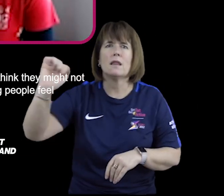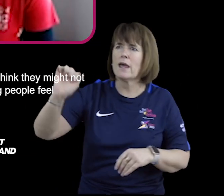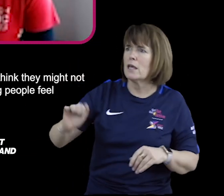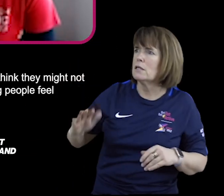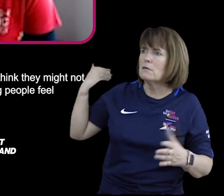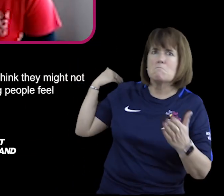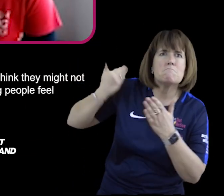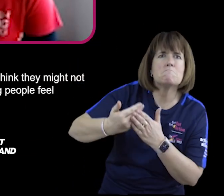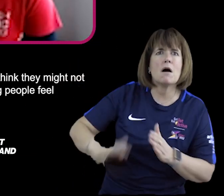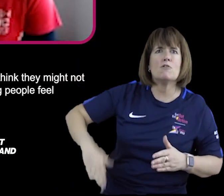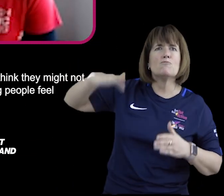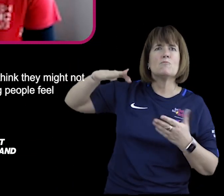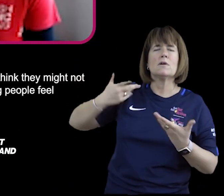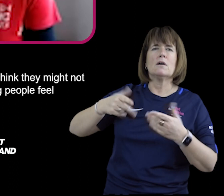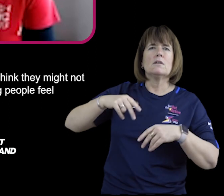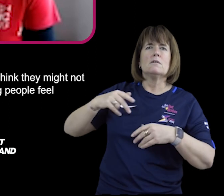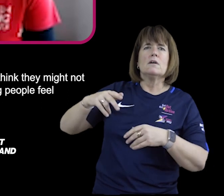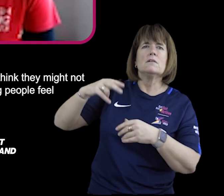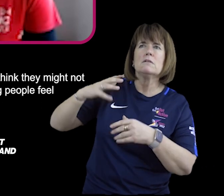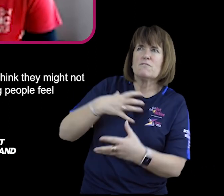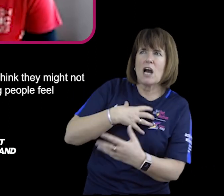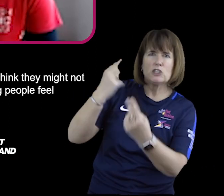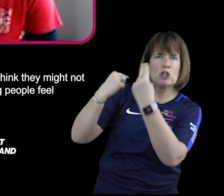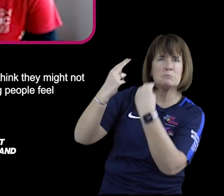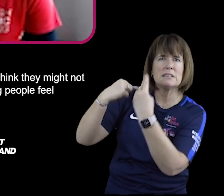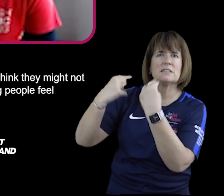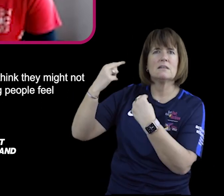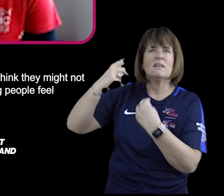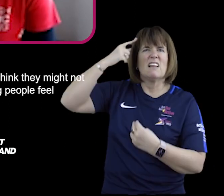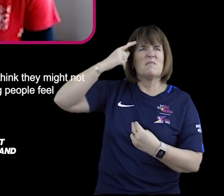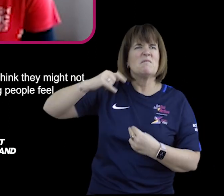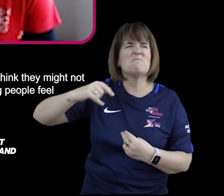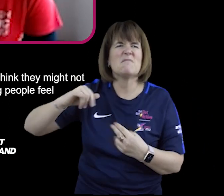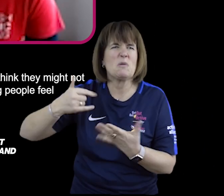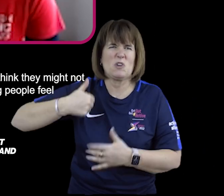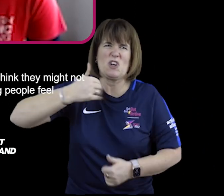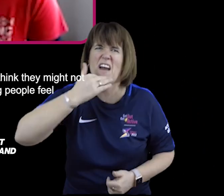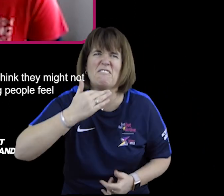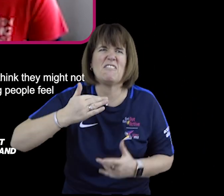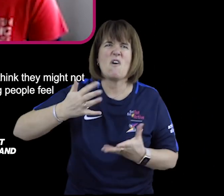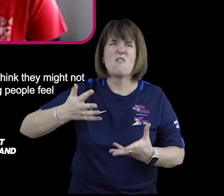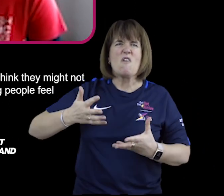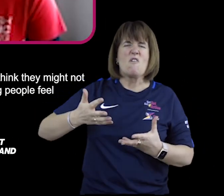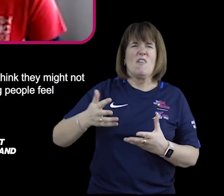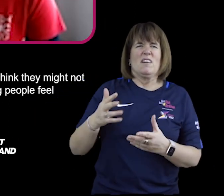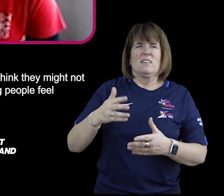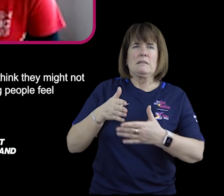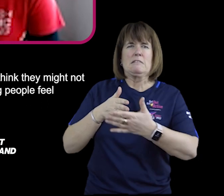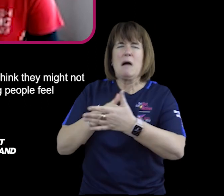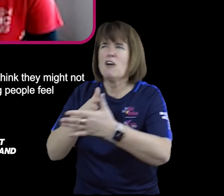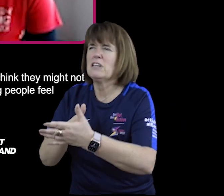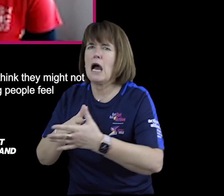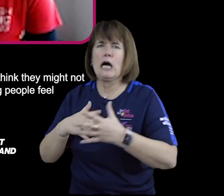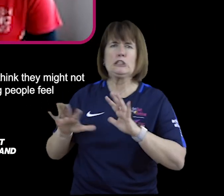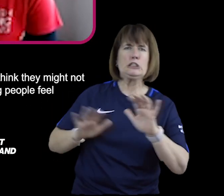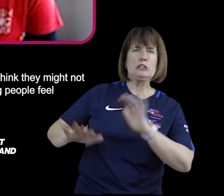of judgment, they think they might not be good enough. So I just thought Allyson, and that's the biggest barrier, Alyson's going to be fabulous at making